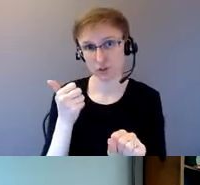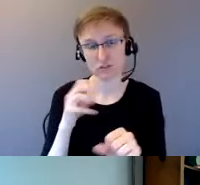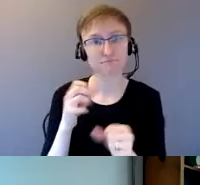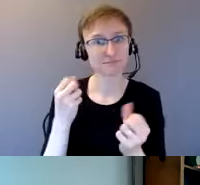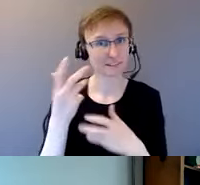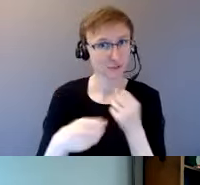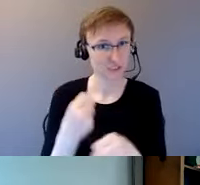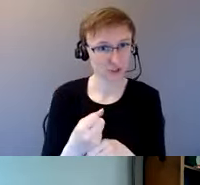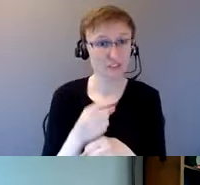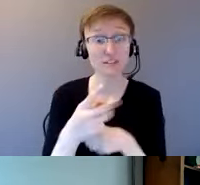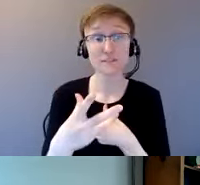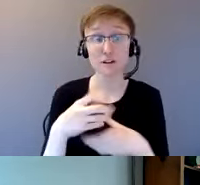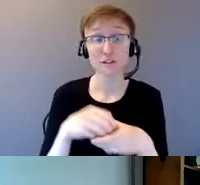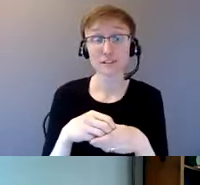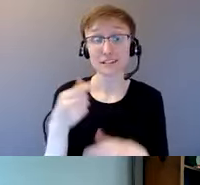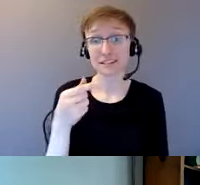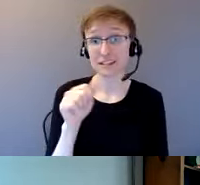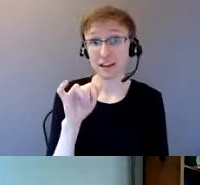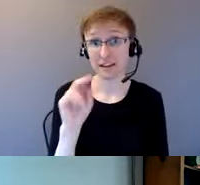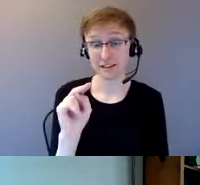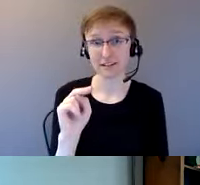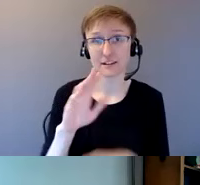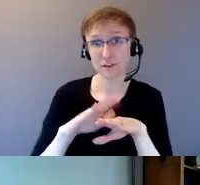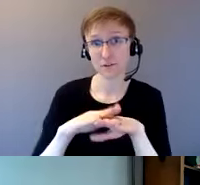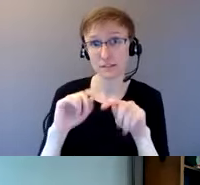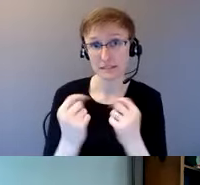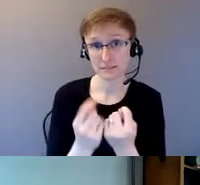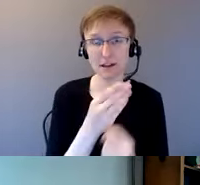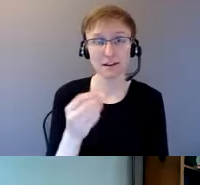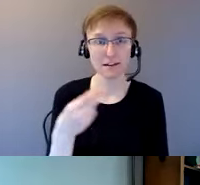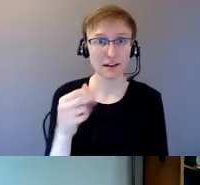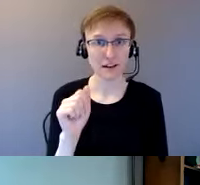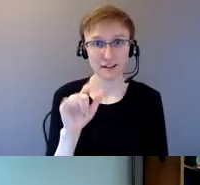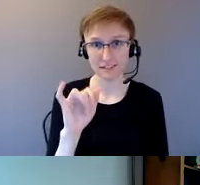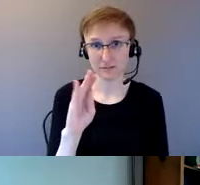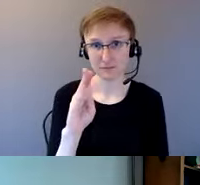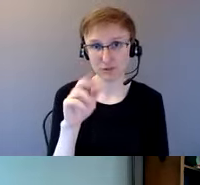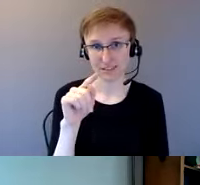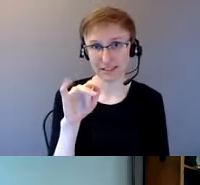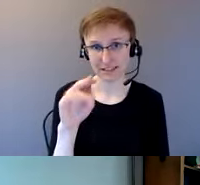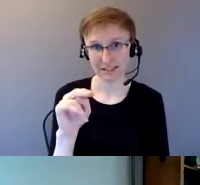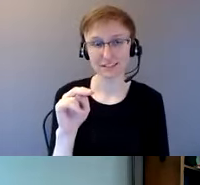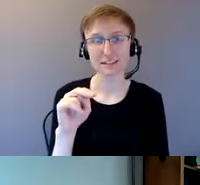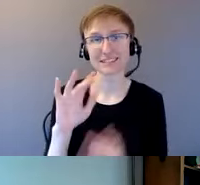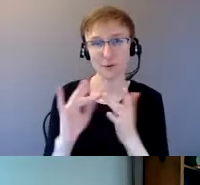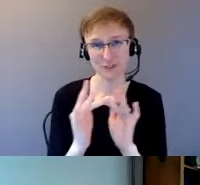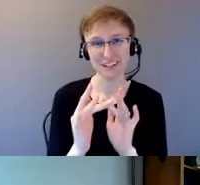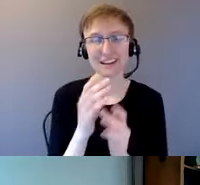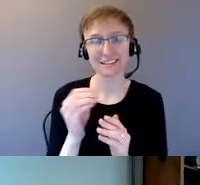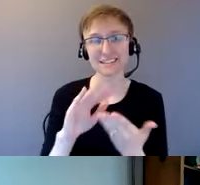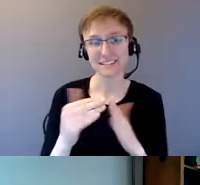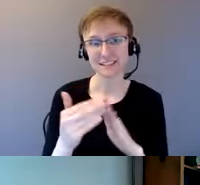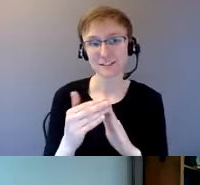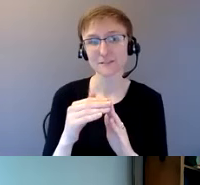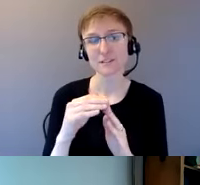GAIN Advisory Team and the Haliburton Services Network and City of Kawartha Lakes Situation Table. Thank you so much. Welcome,